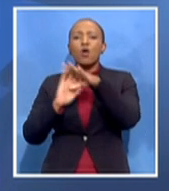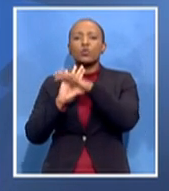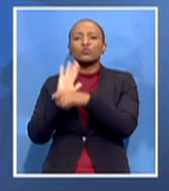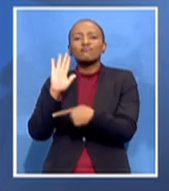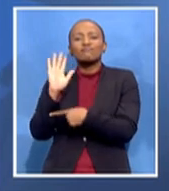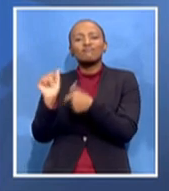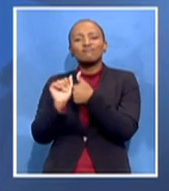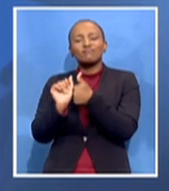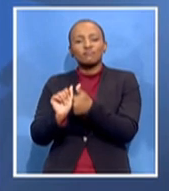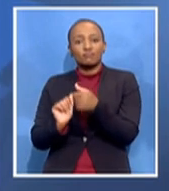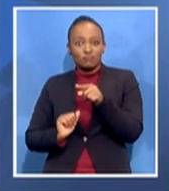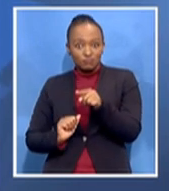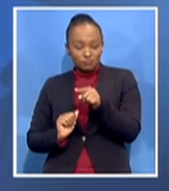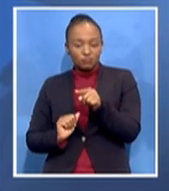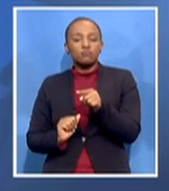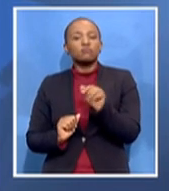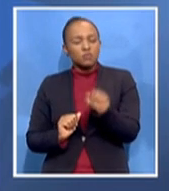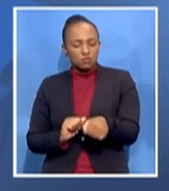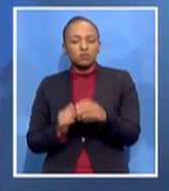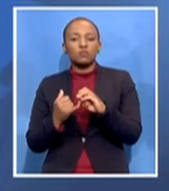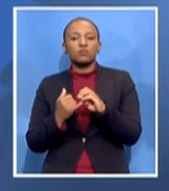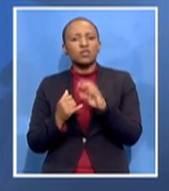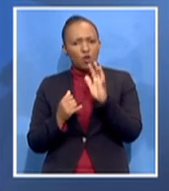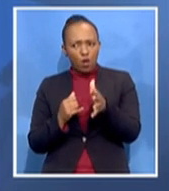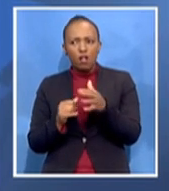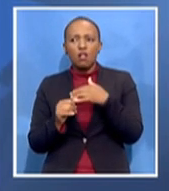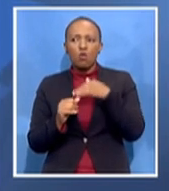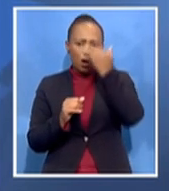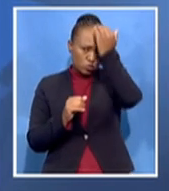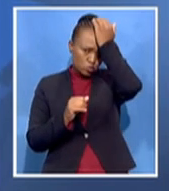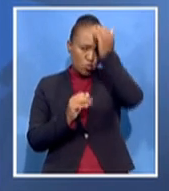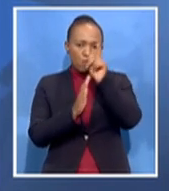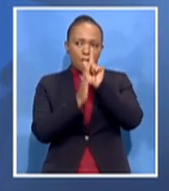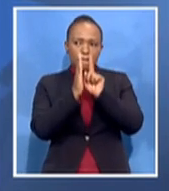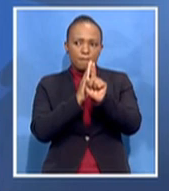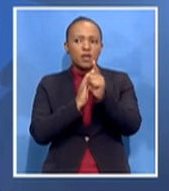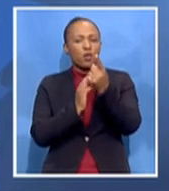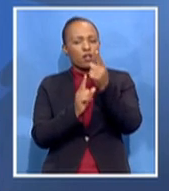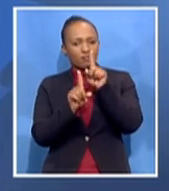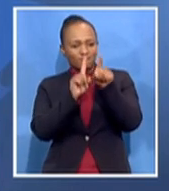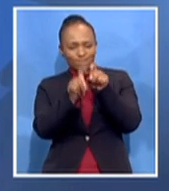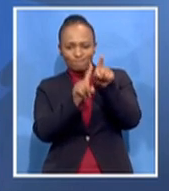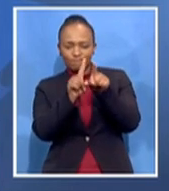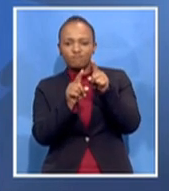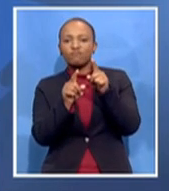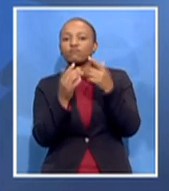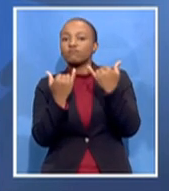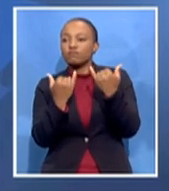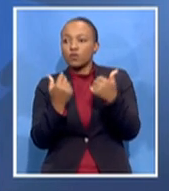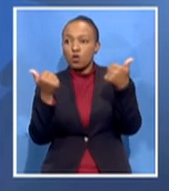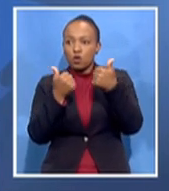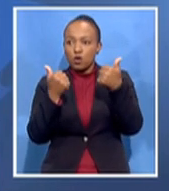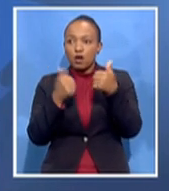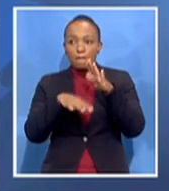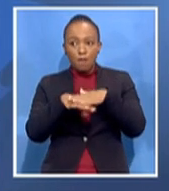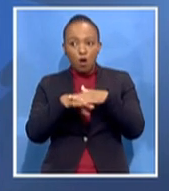Mr. Zuma on whatever charges are brought against him. And he's already facing charges in Pietermaritzburg